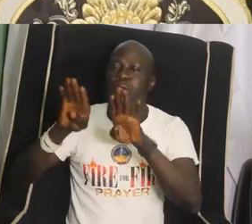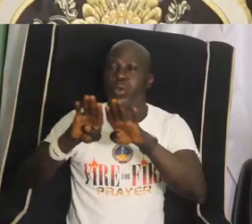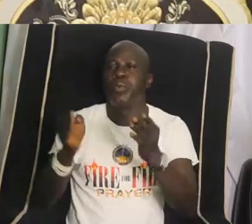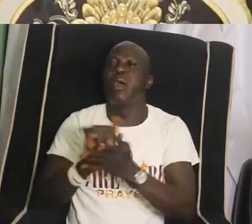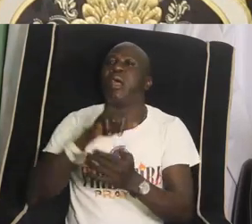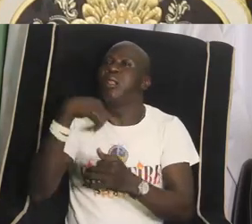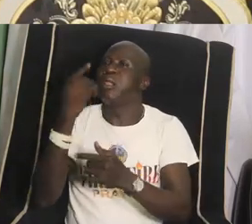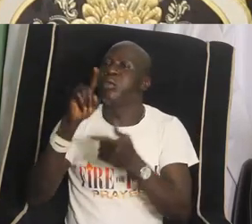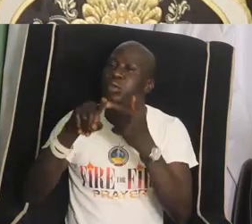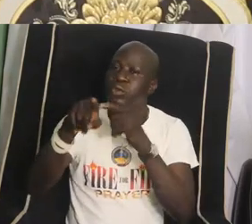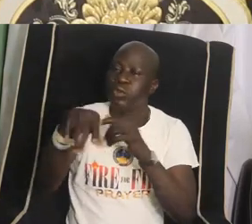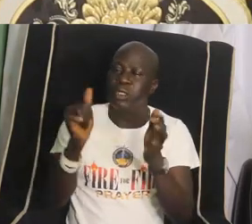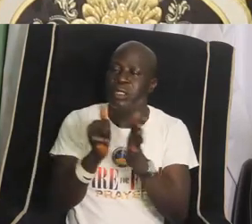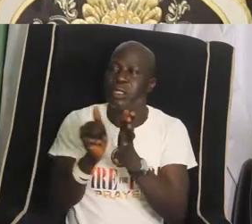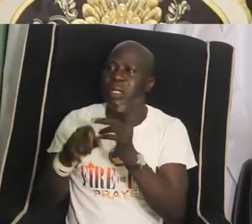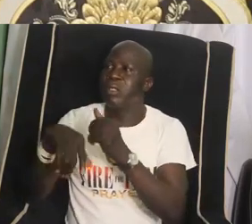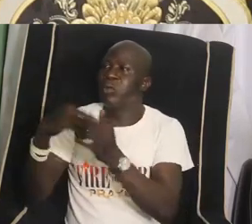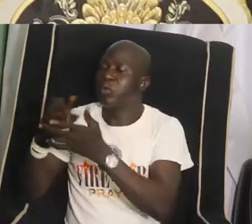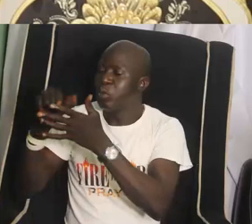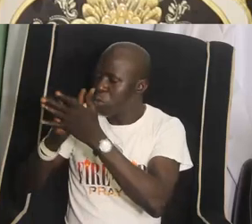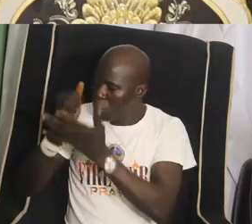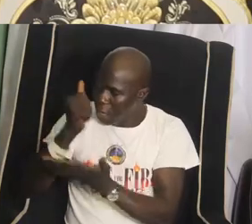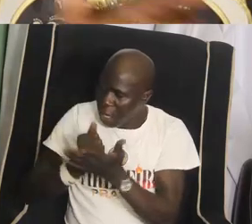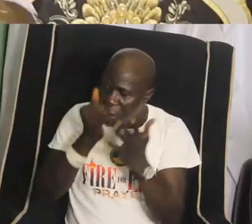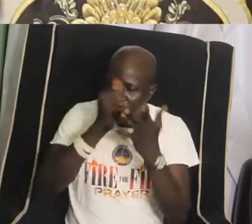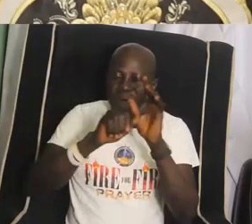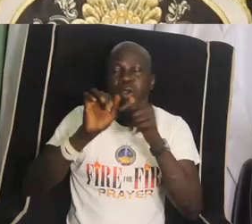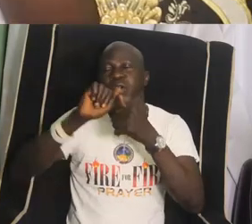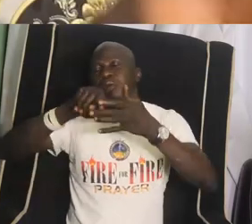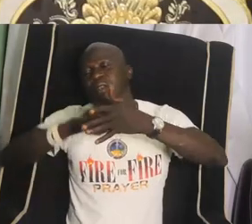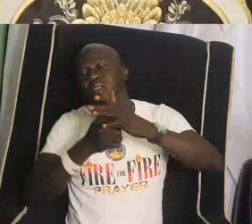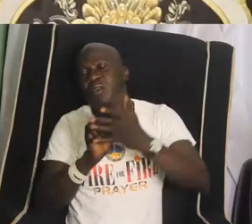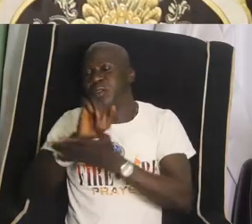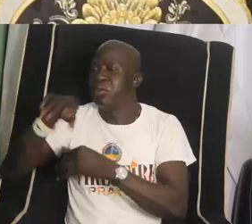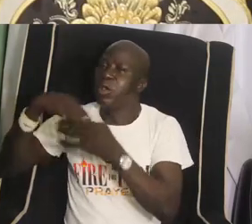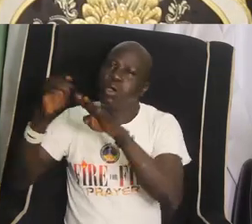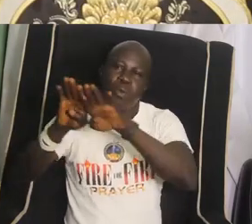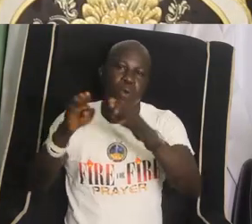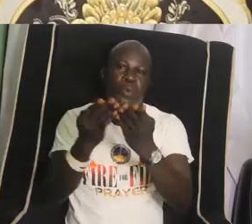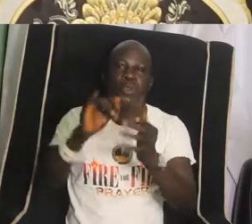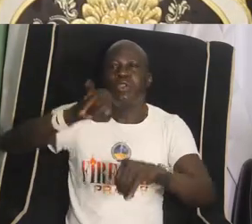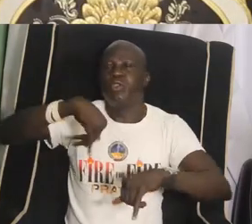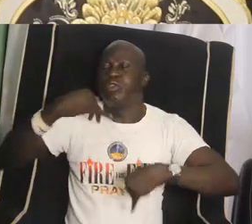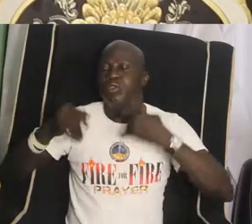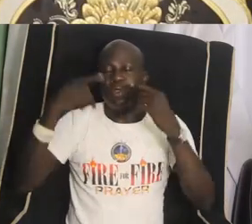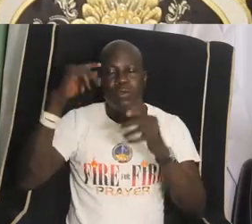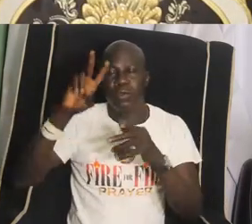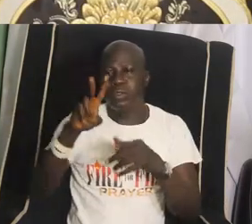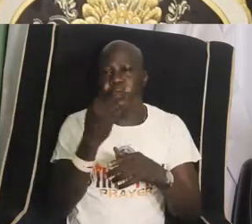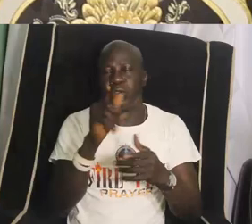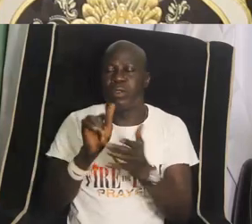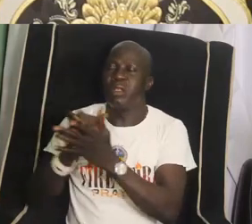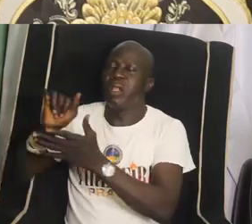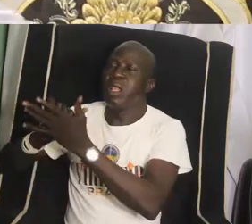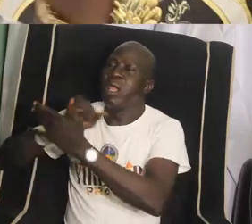I declare to you today that emi no ko da fi di lowo the one that holds the key of David o ma shi le ko ayo fun no put door of joy for you number 2 secondly ibi